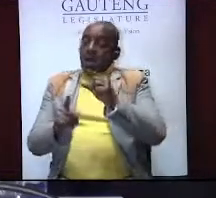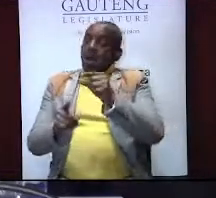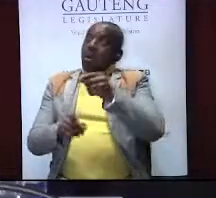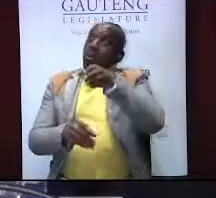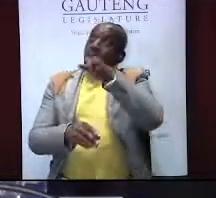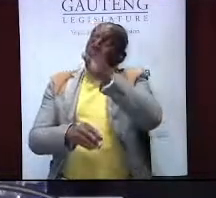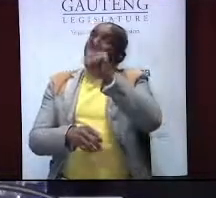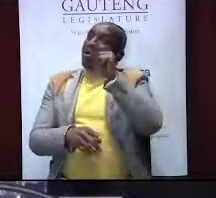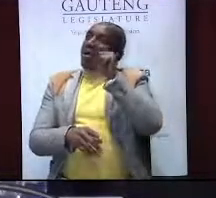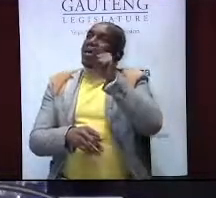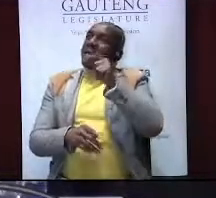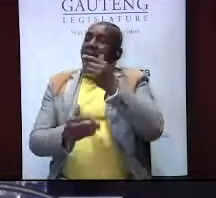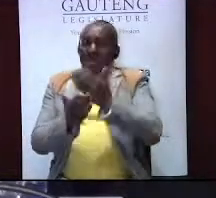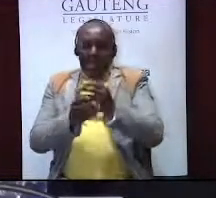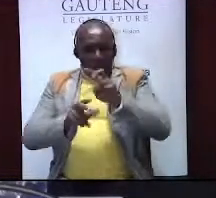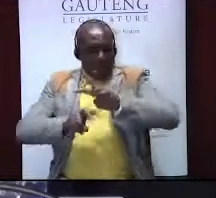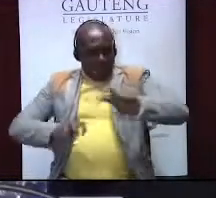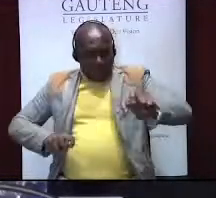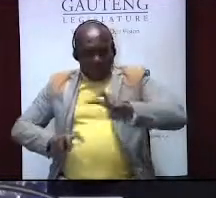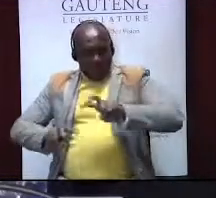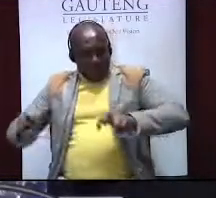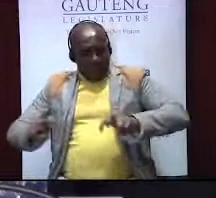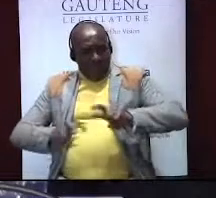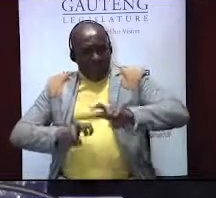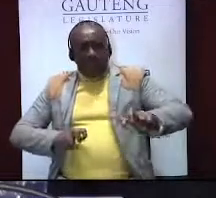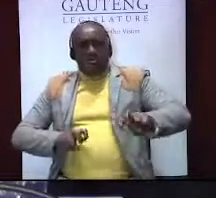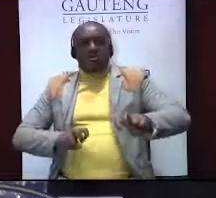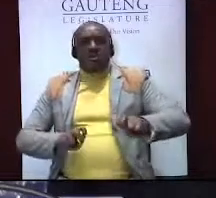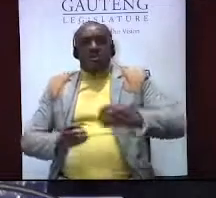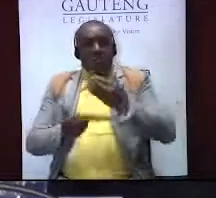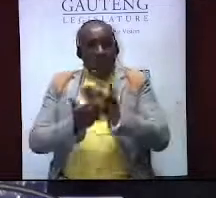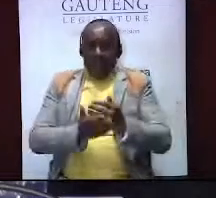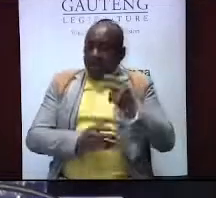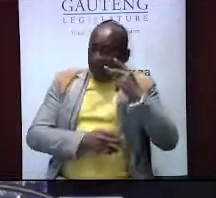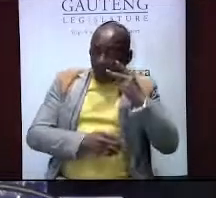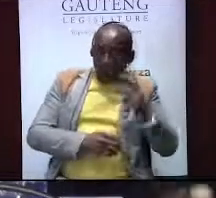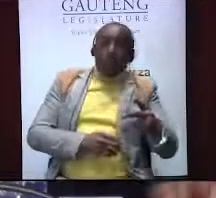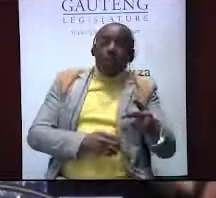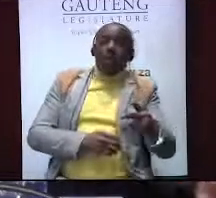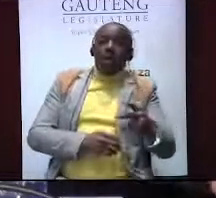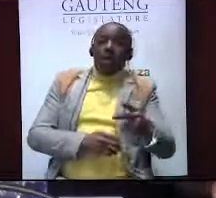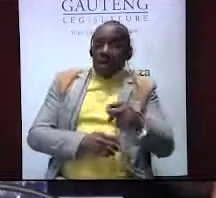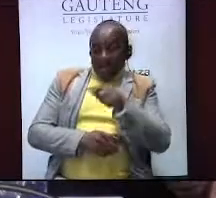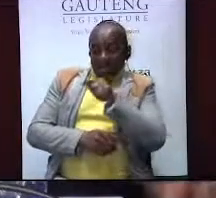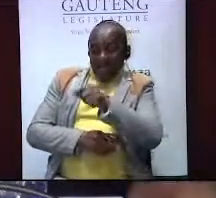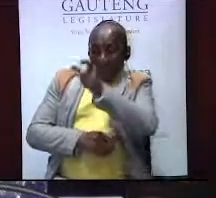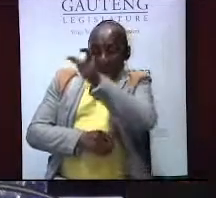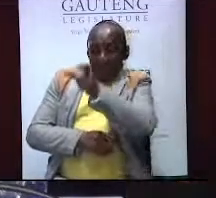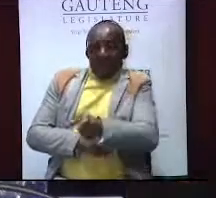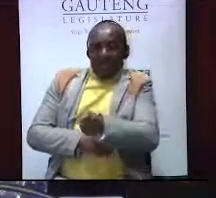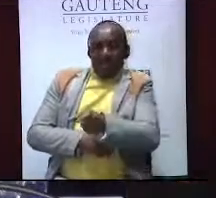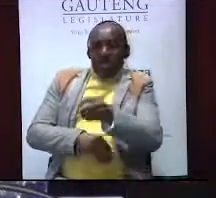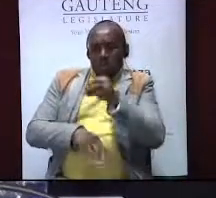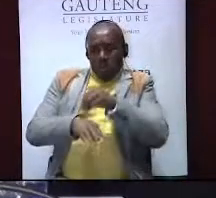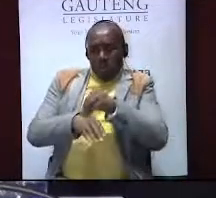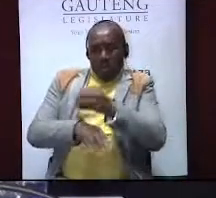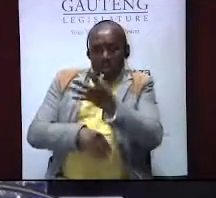He diagnoses. He's able to see, Hori, this person has got a